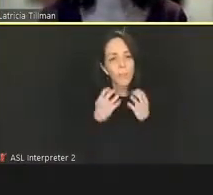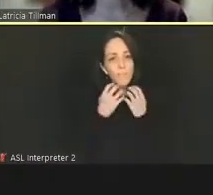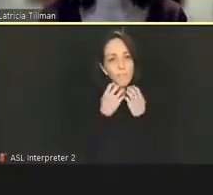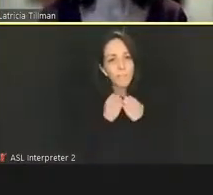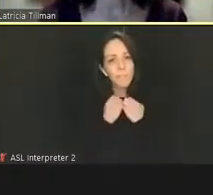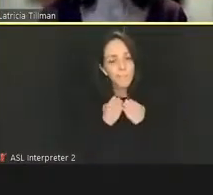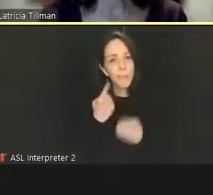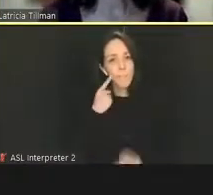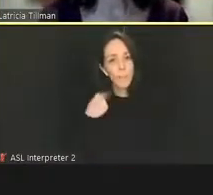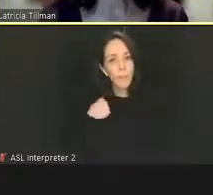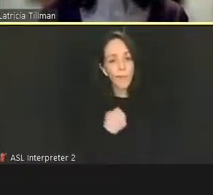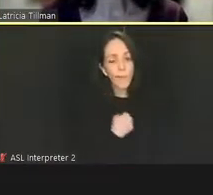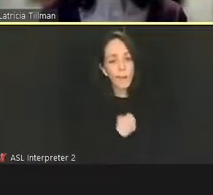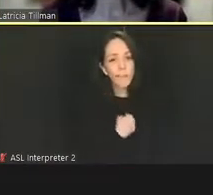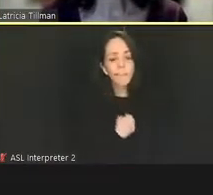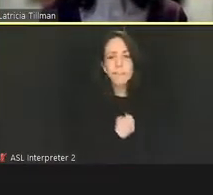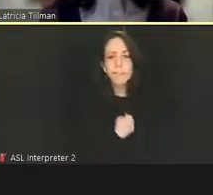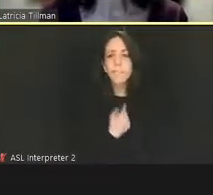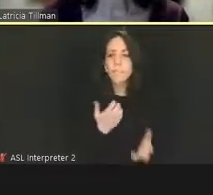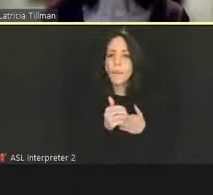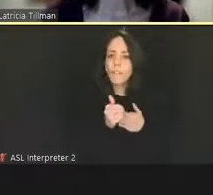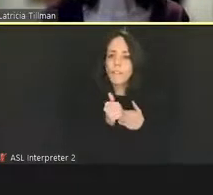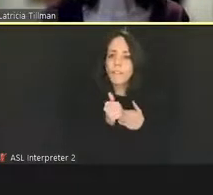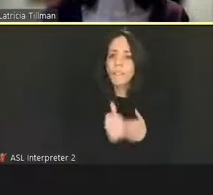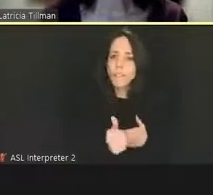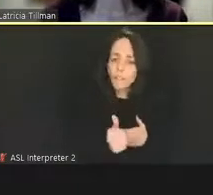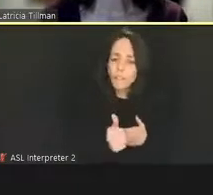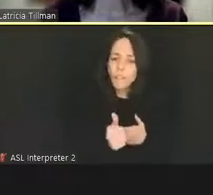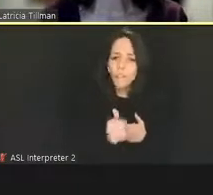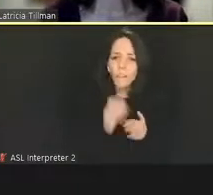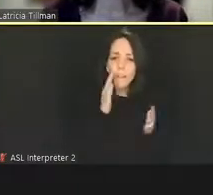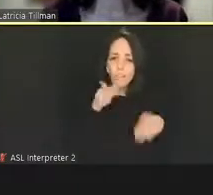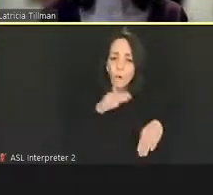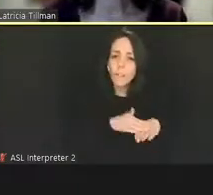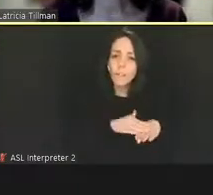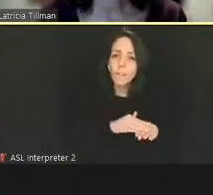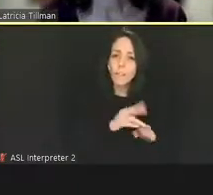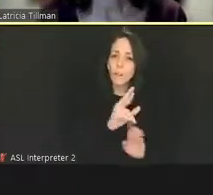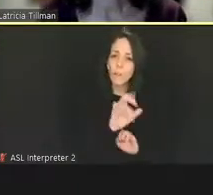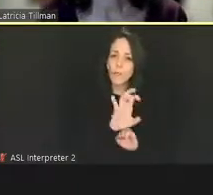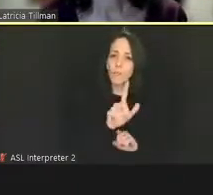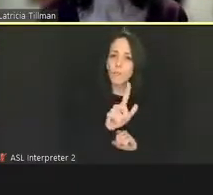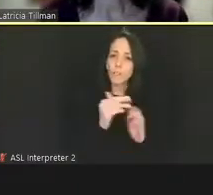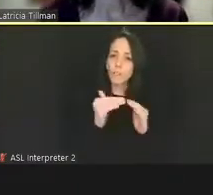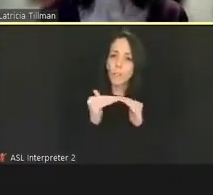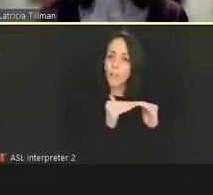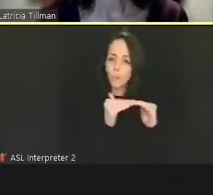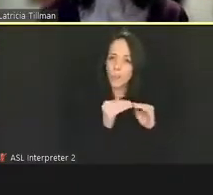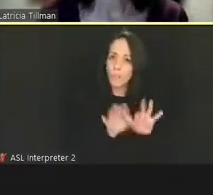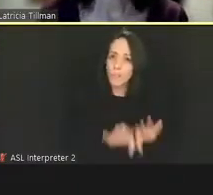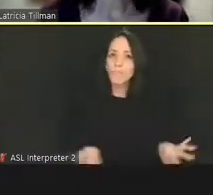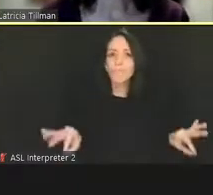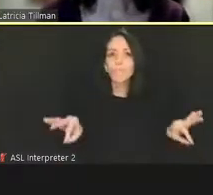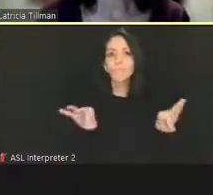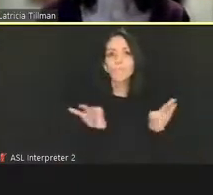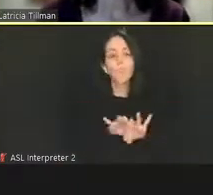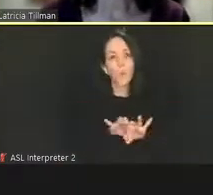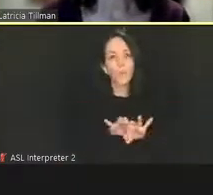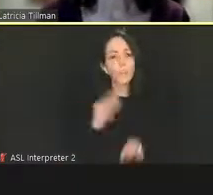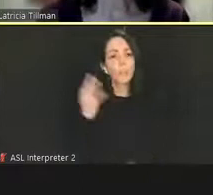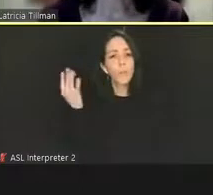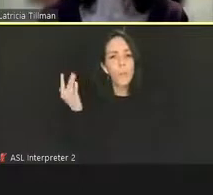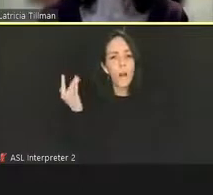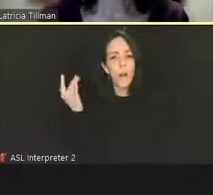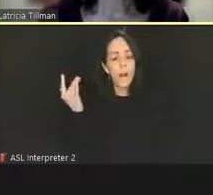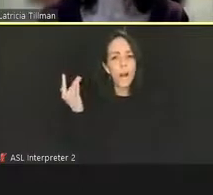to lead with race and focus on racial equity. And that is because